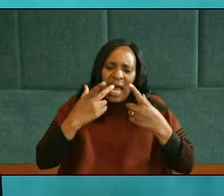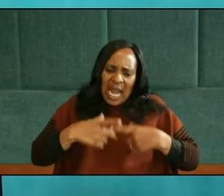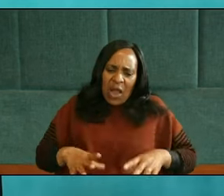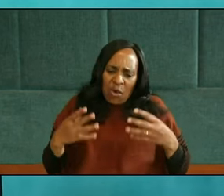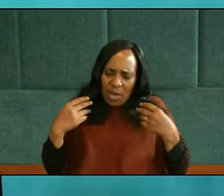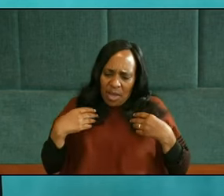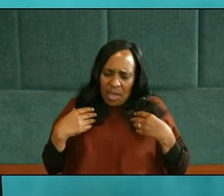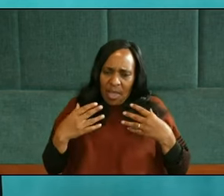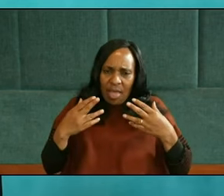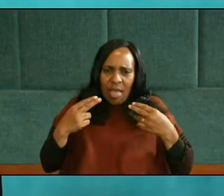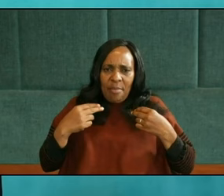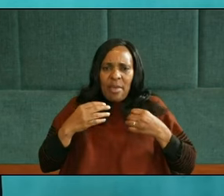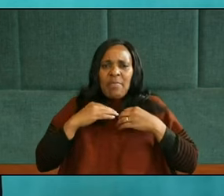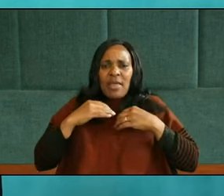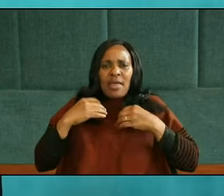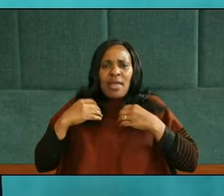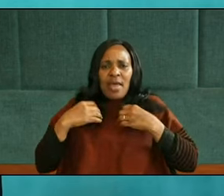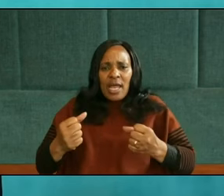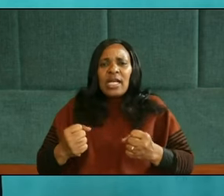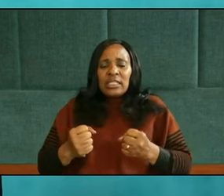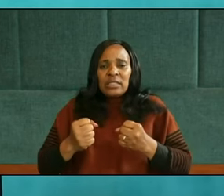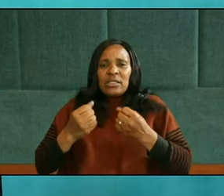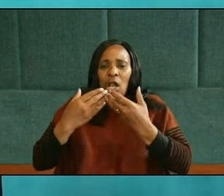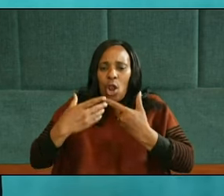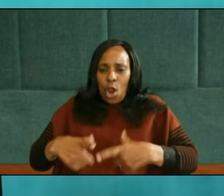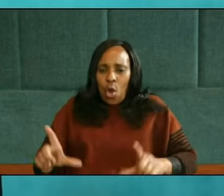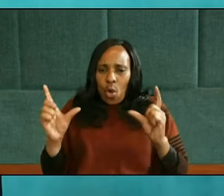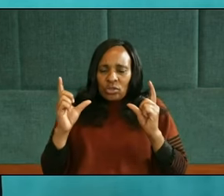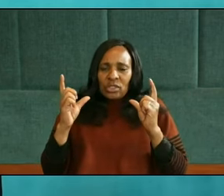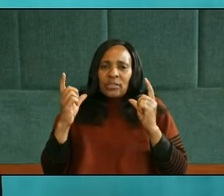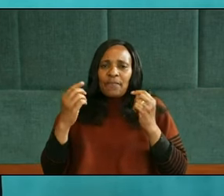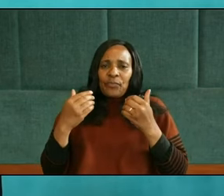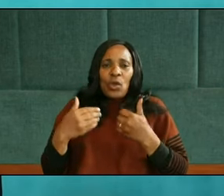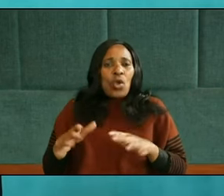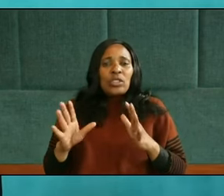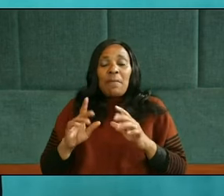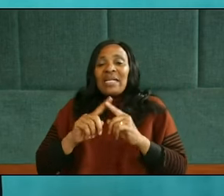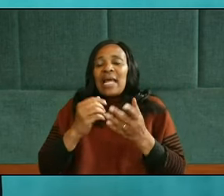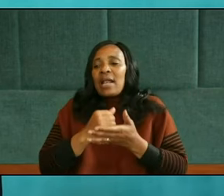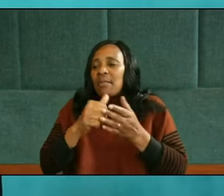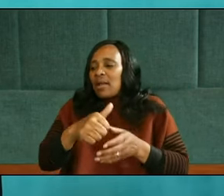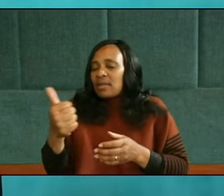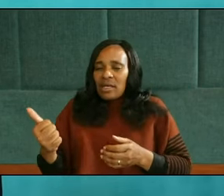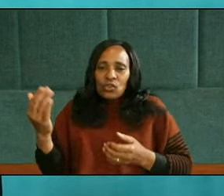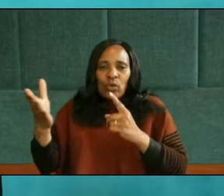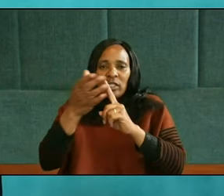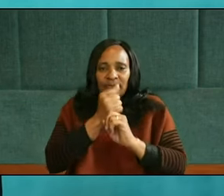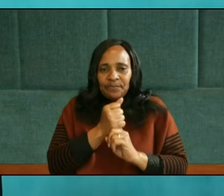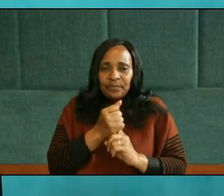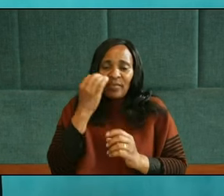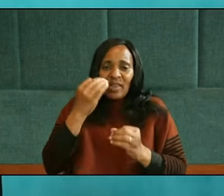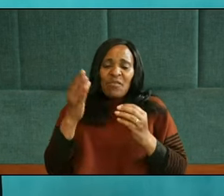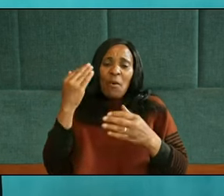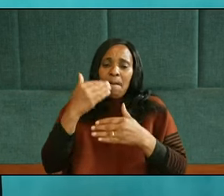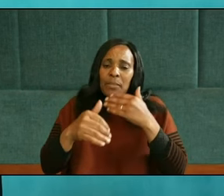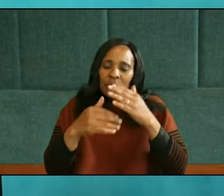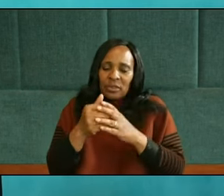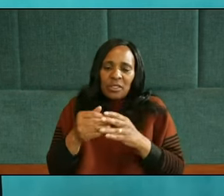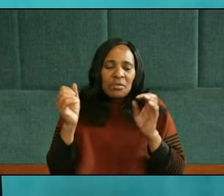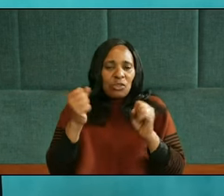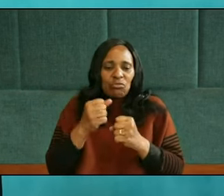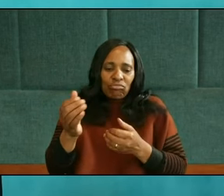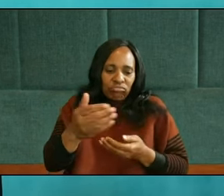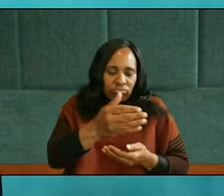go to waste, but arise, guard yourself, and help others to achieve. If you may not build, you may gather materials